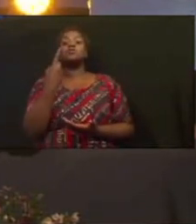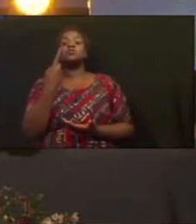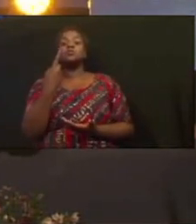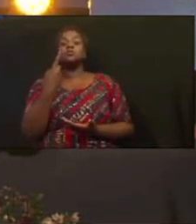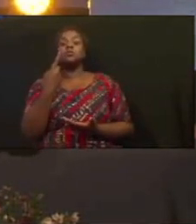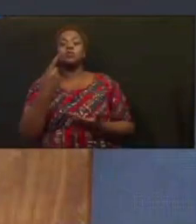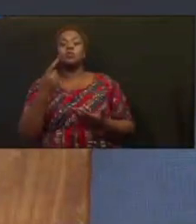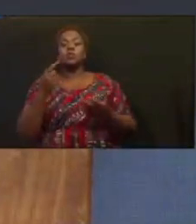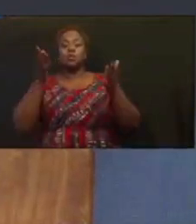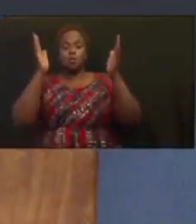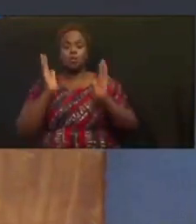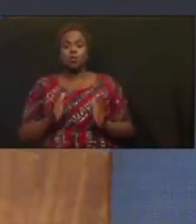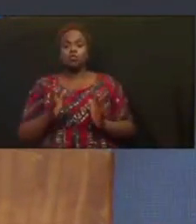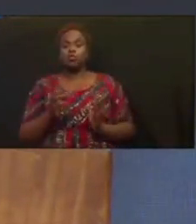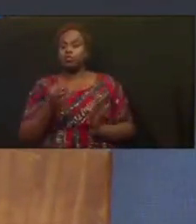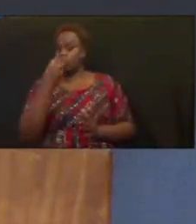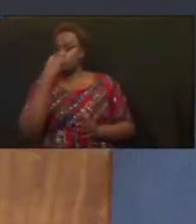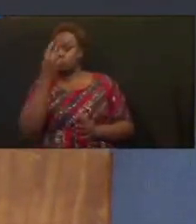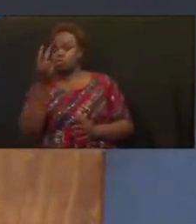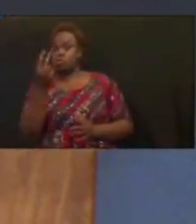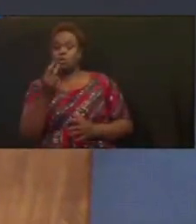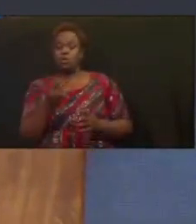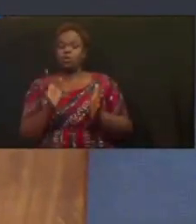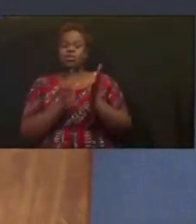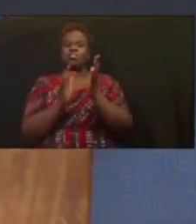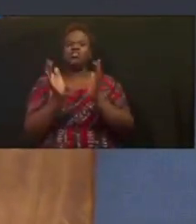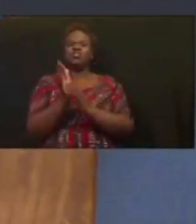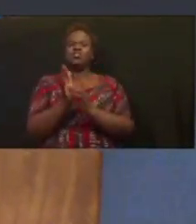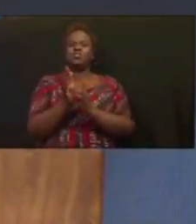when he resurrected was a woman. I hope you know.